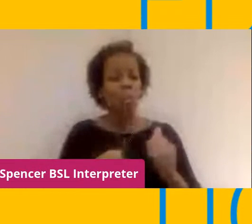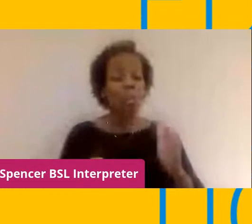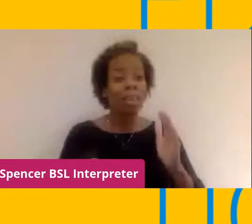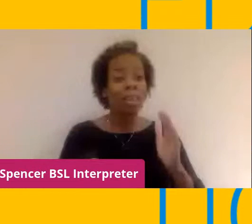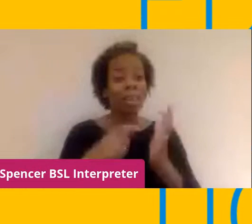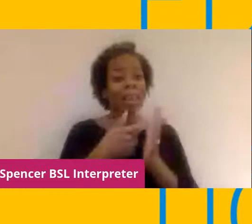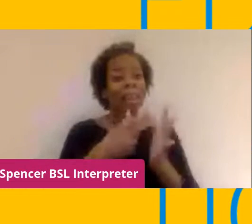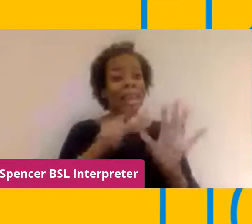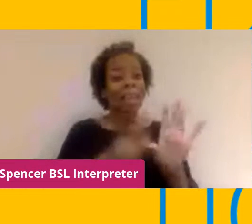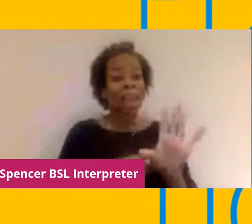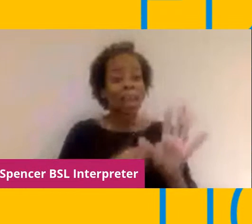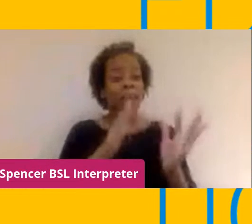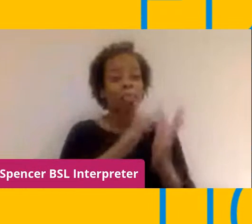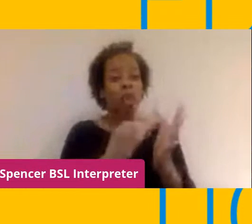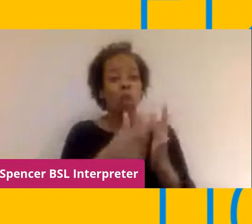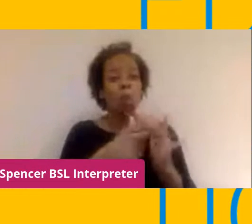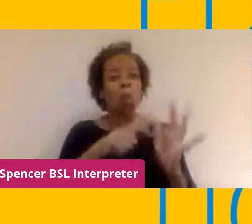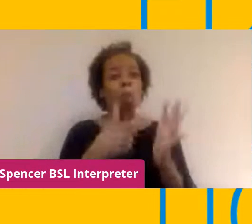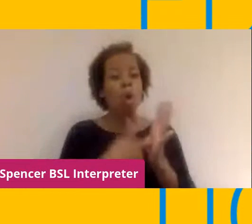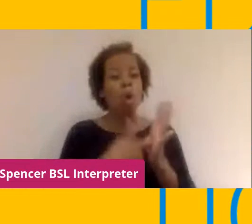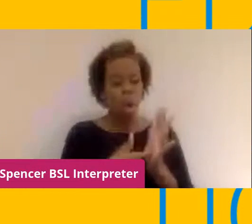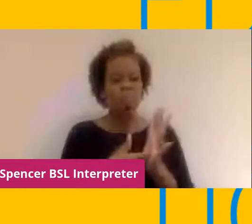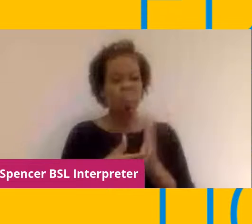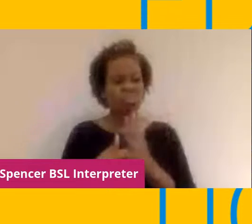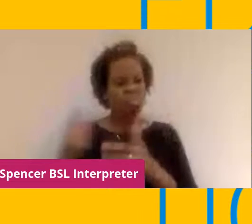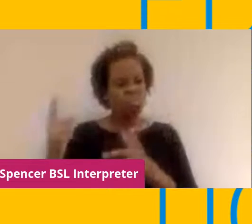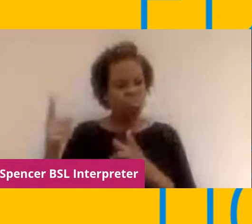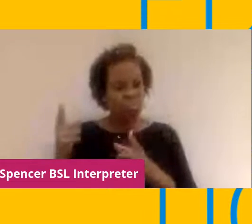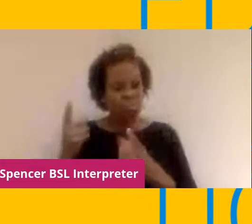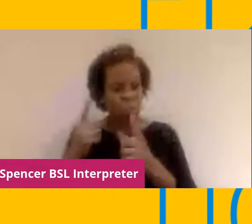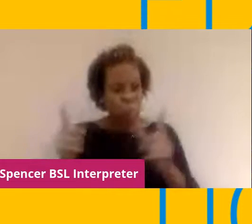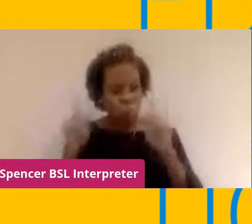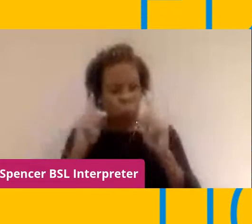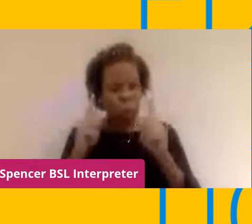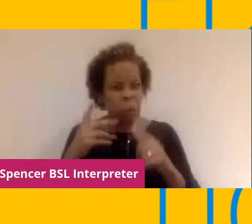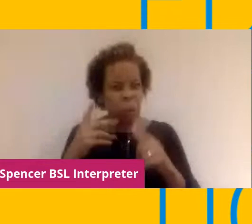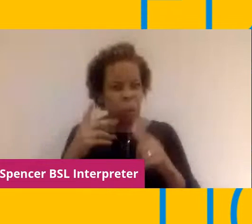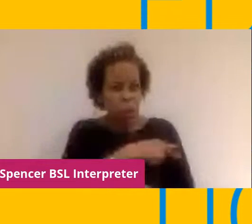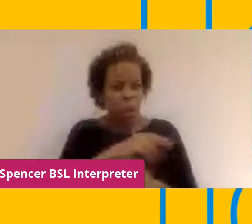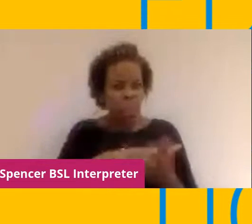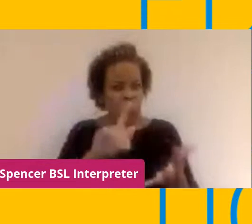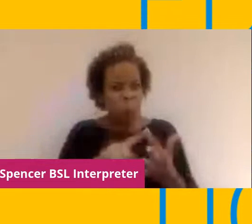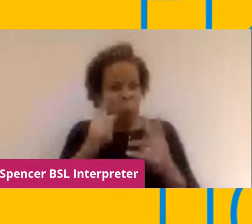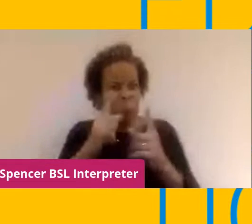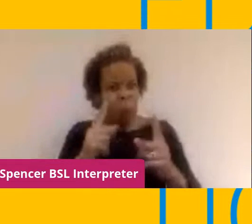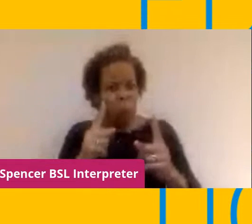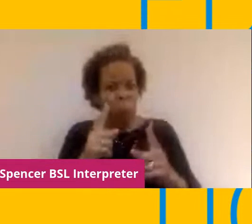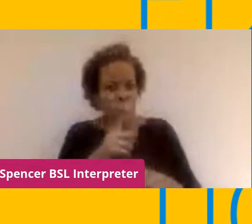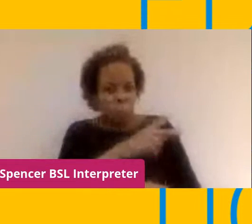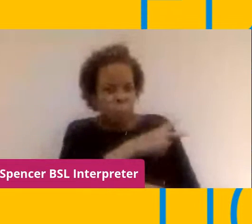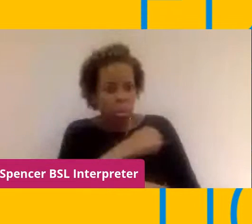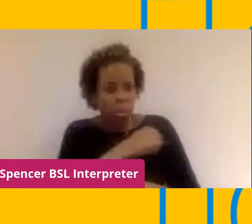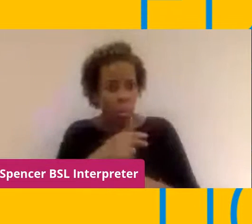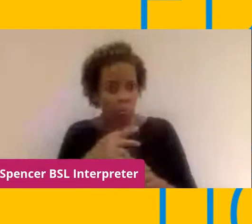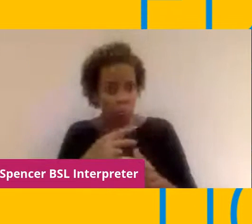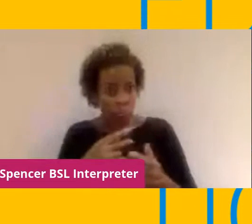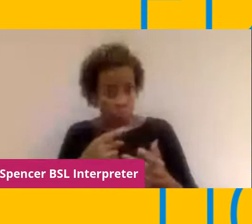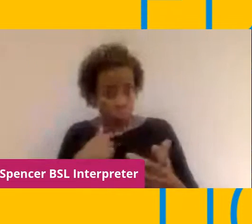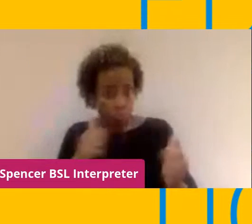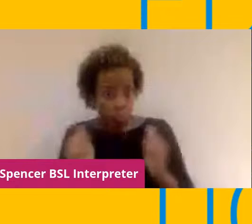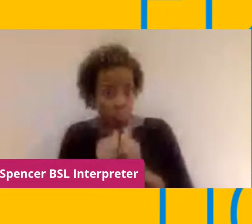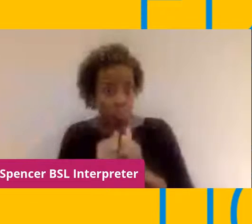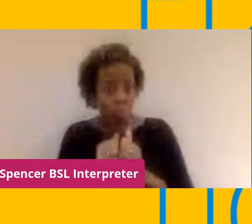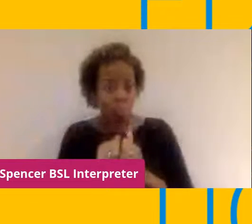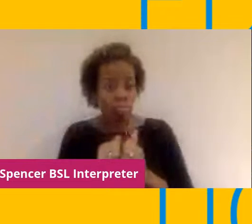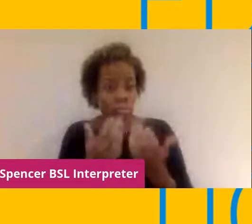that. The government guidance is a bit vague. It uses the term specialist education professionals who must remain active